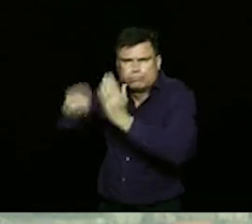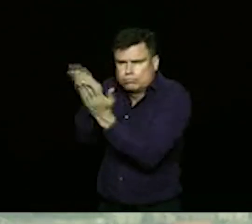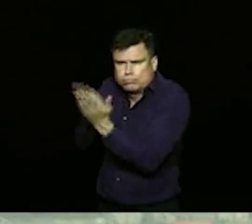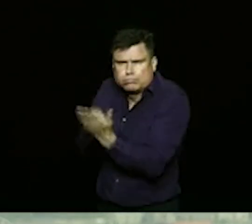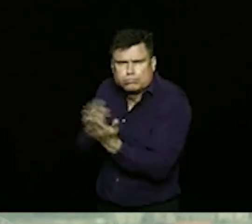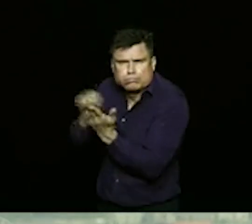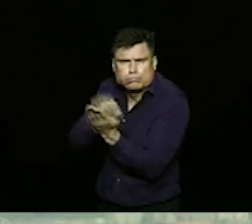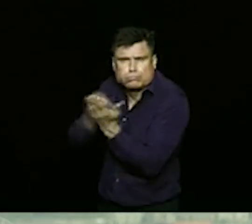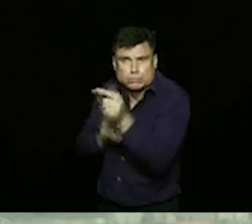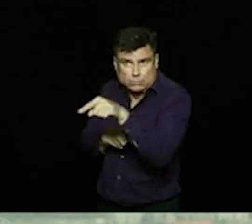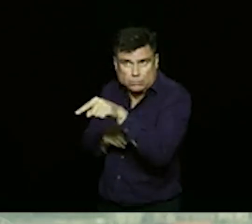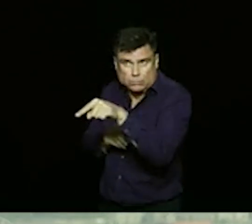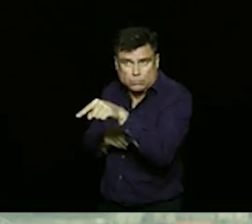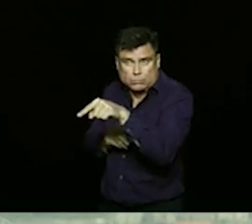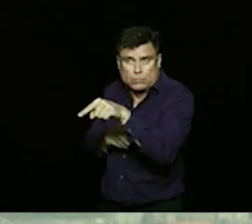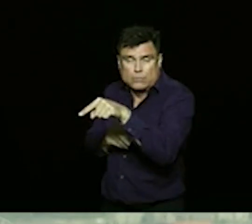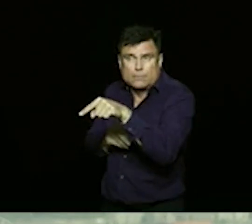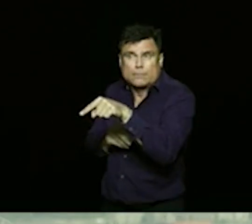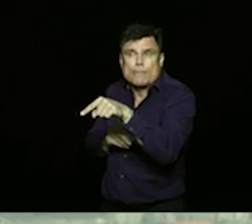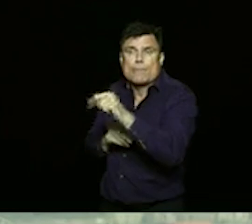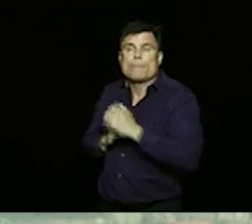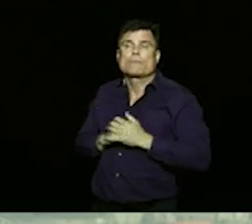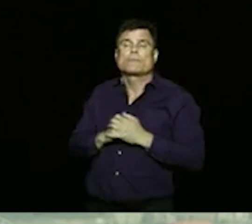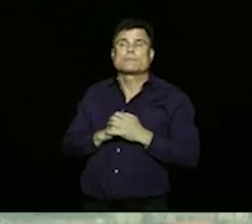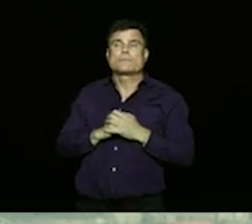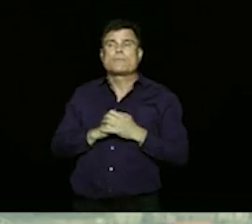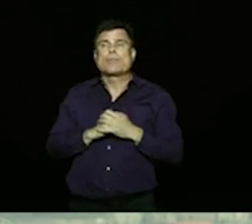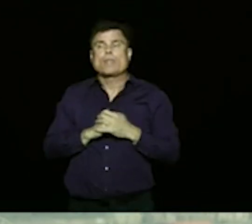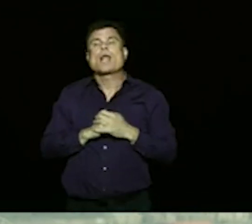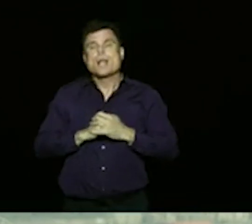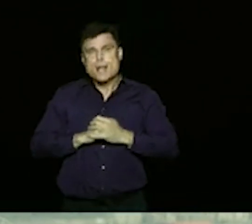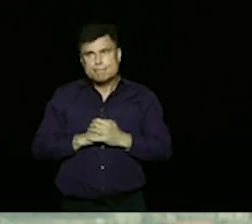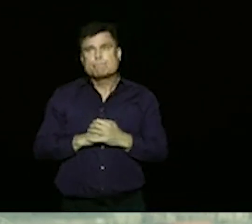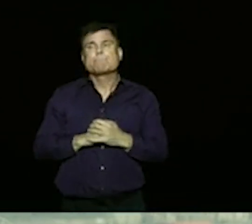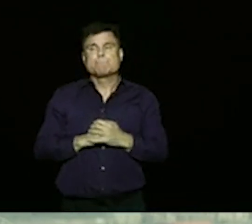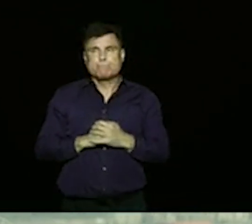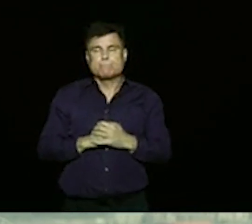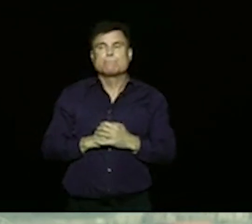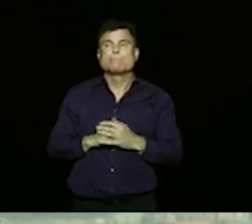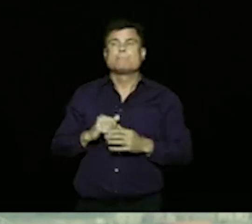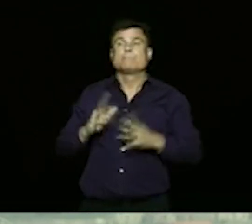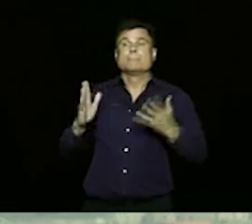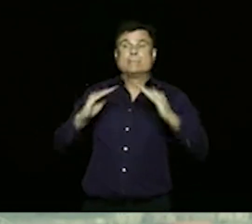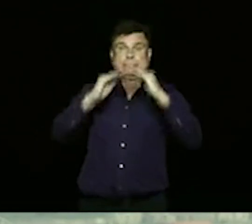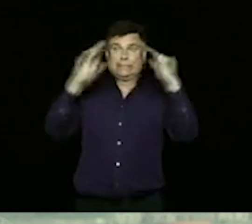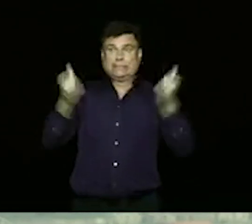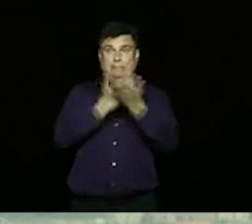we have processes of cultural safety in the system now, and engagement now, that are